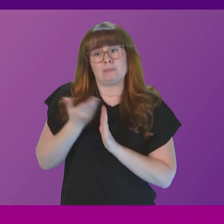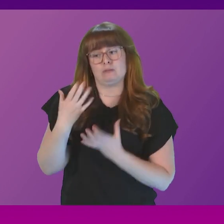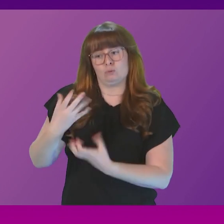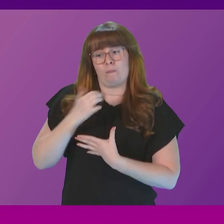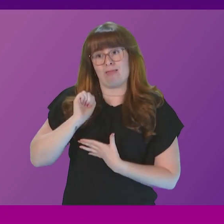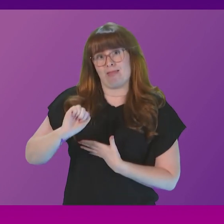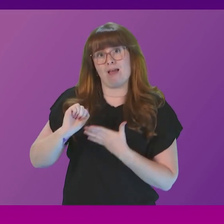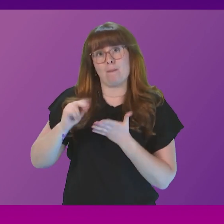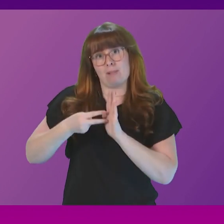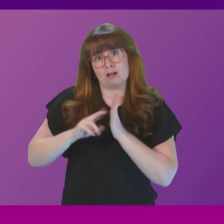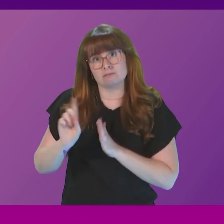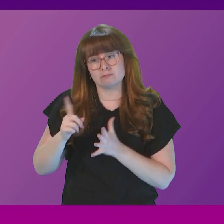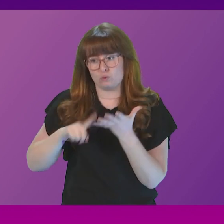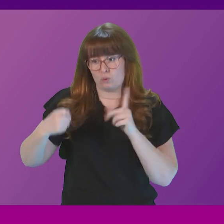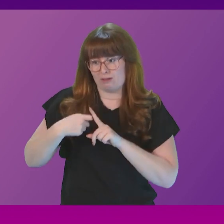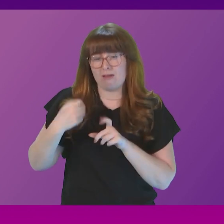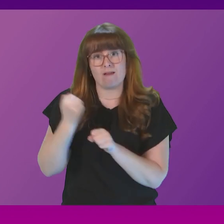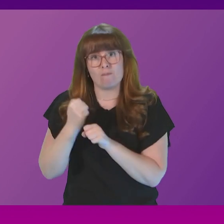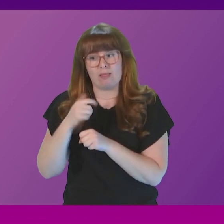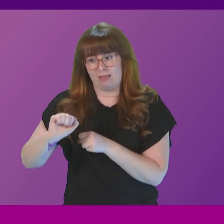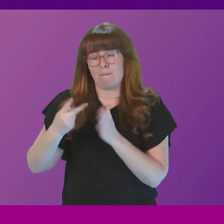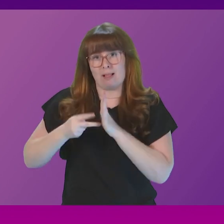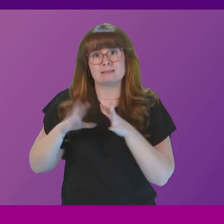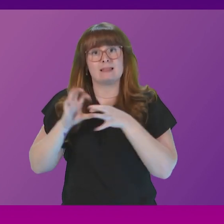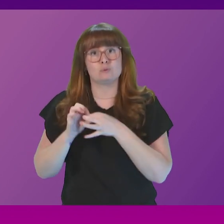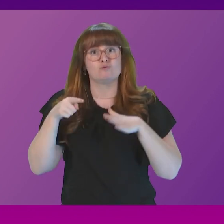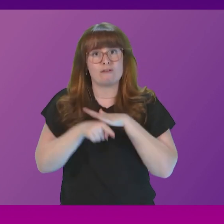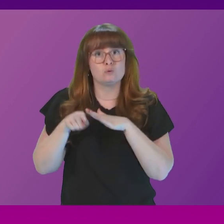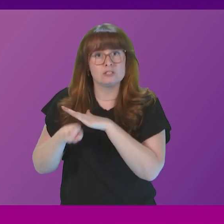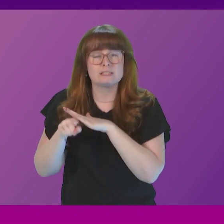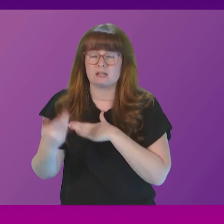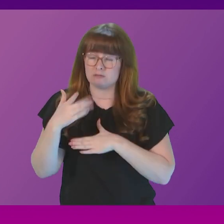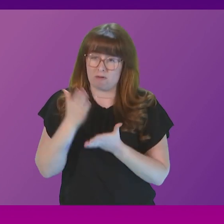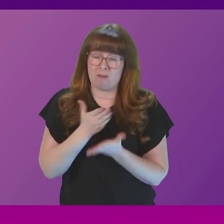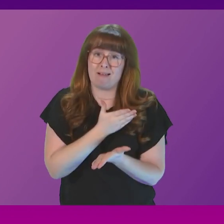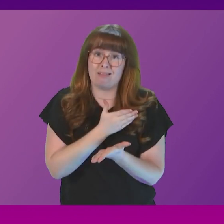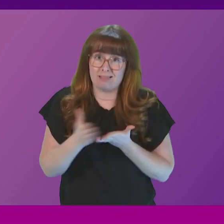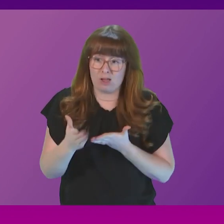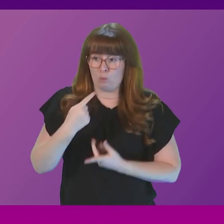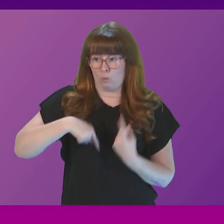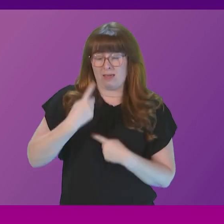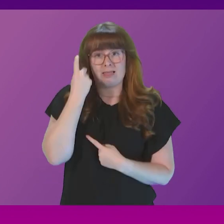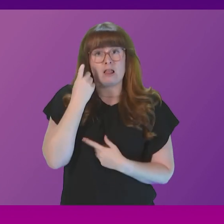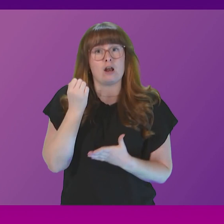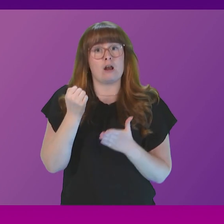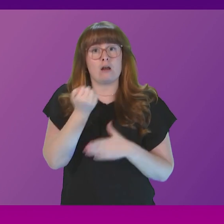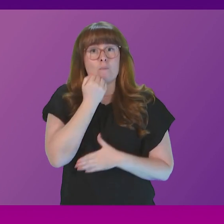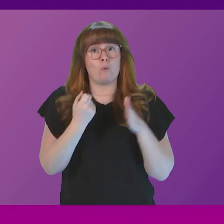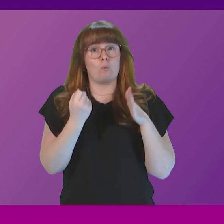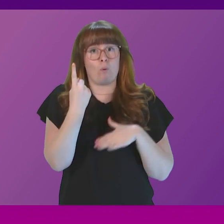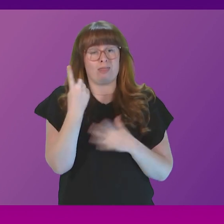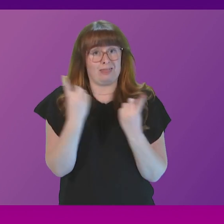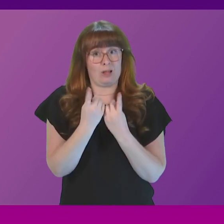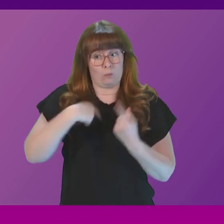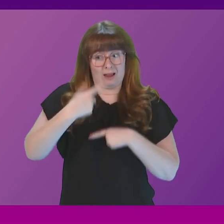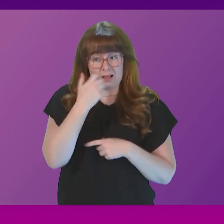plans in regards to refugees. And of course I've made it clear that we think the number one thing the UK government could do is make sure